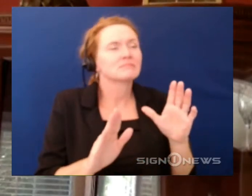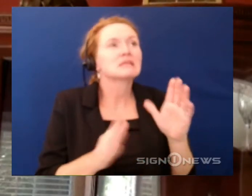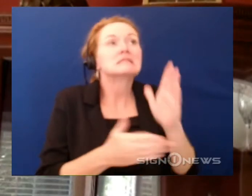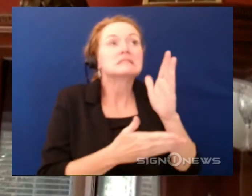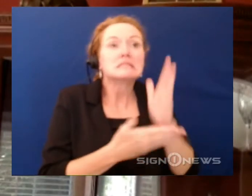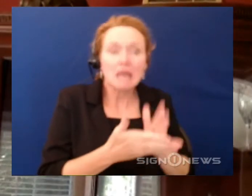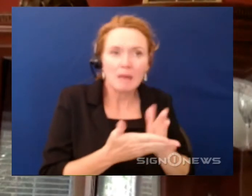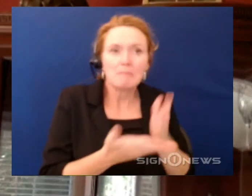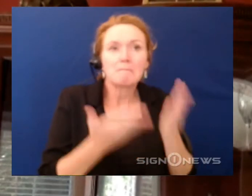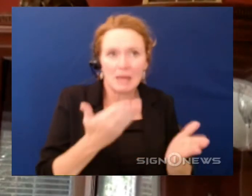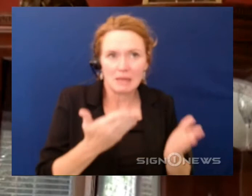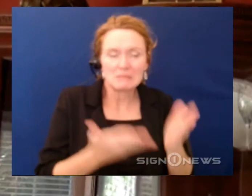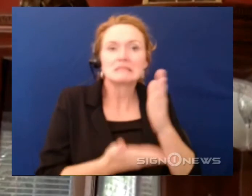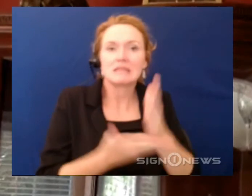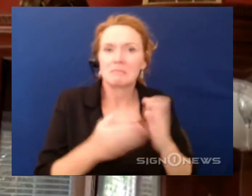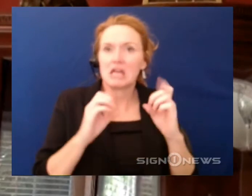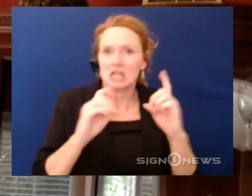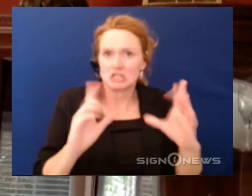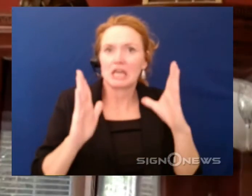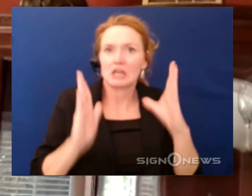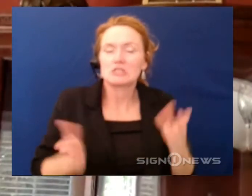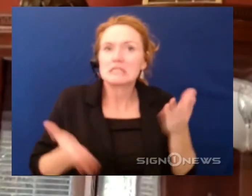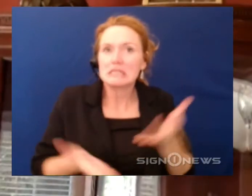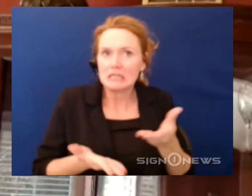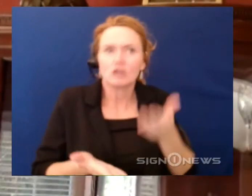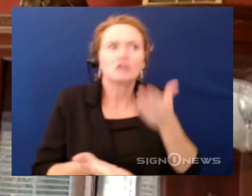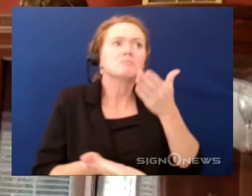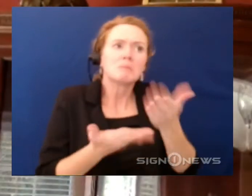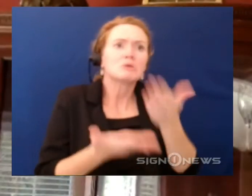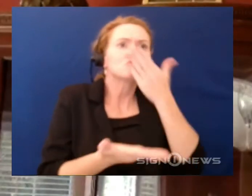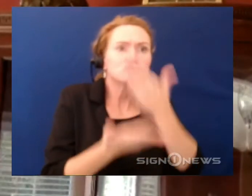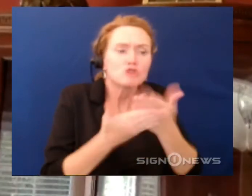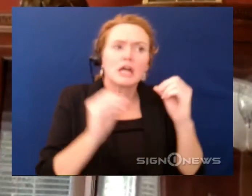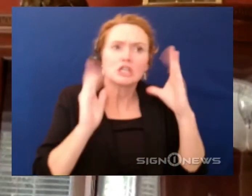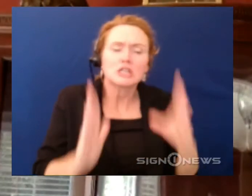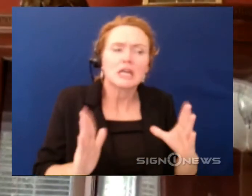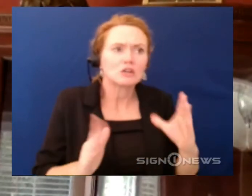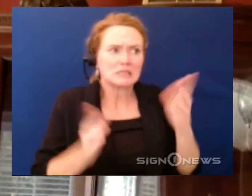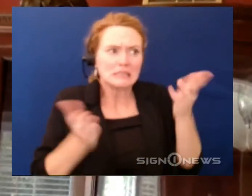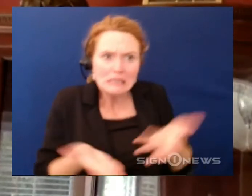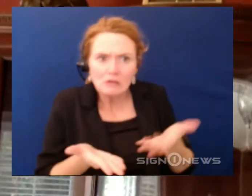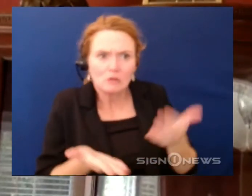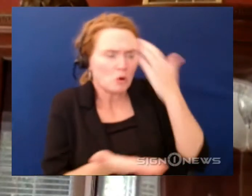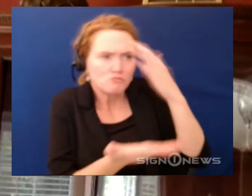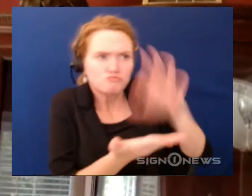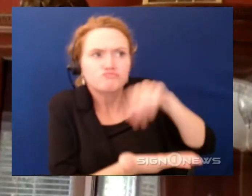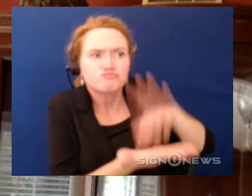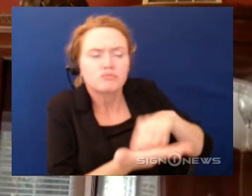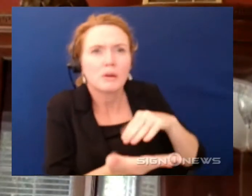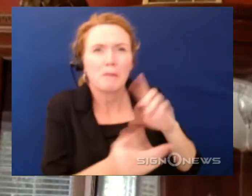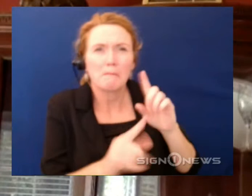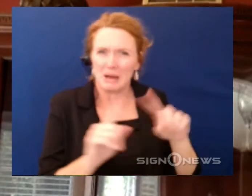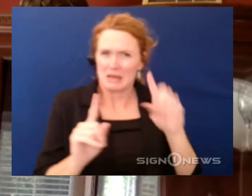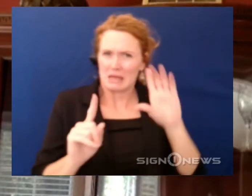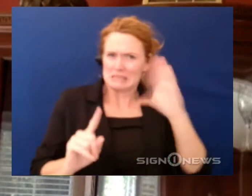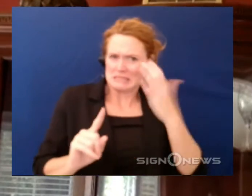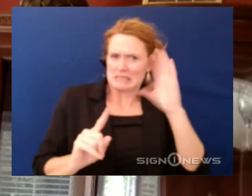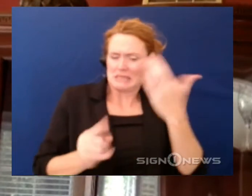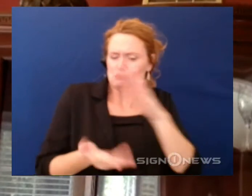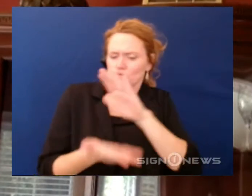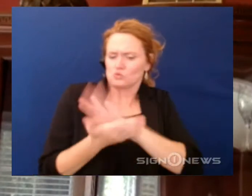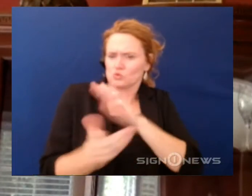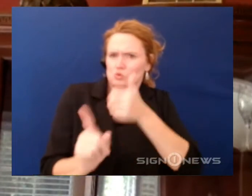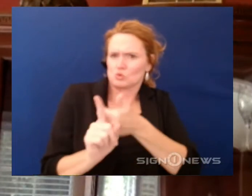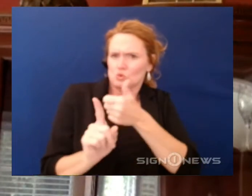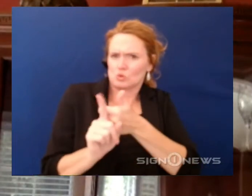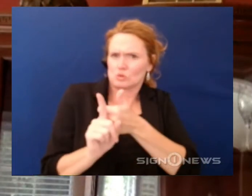educate themselves, and there are probably some very good educators out there, but schools seem to focus most on what